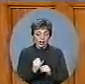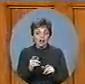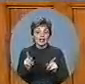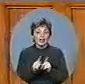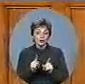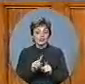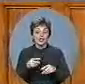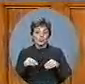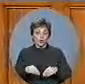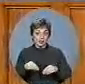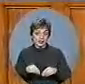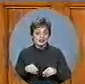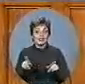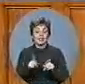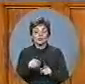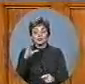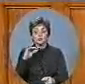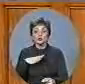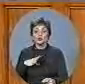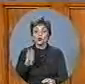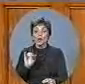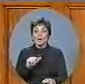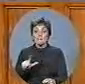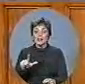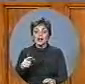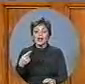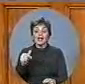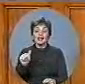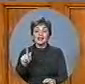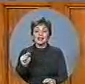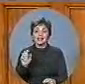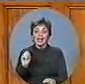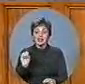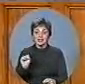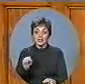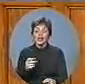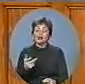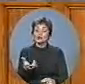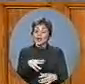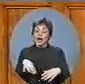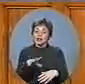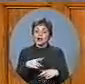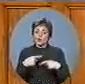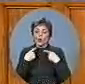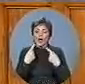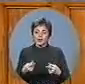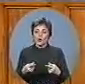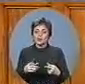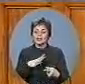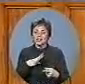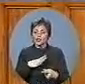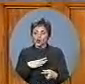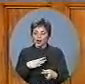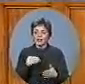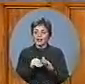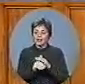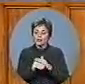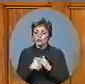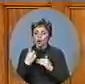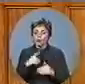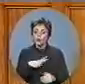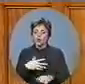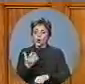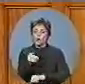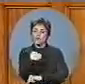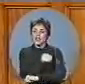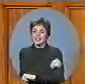the development of an HIV vaccine. Can the Minister of International Cooperation share with this House the importance of this initiative in